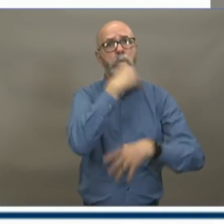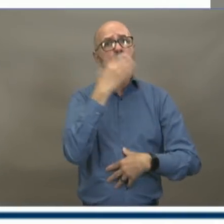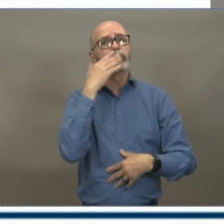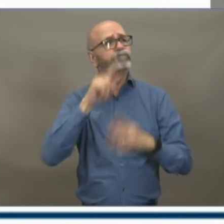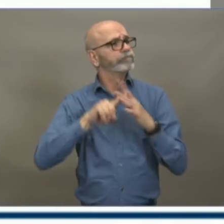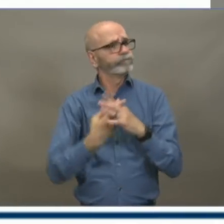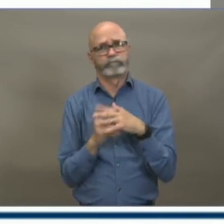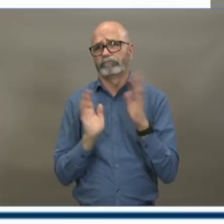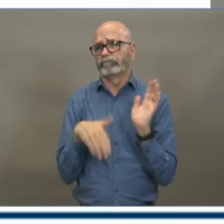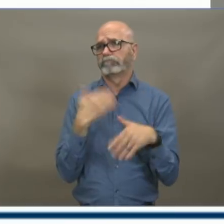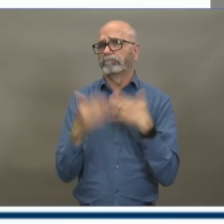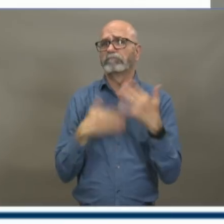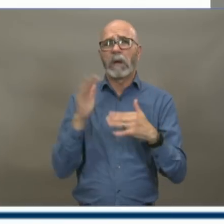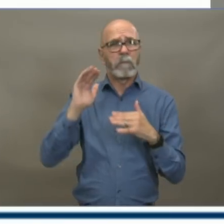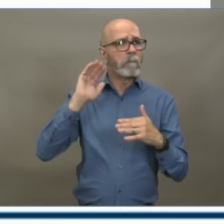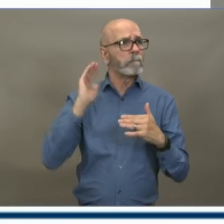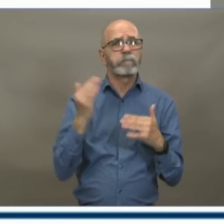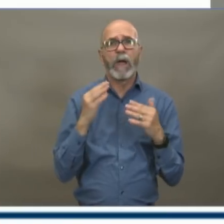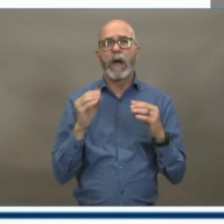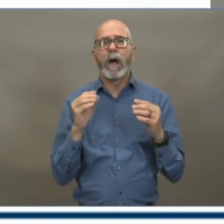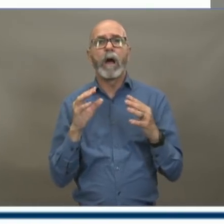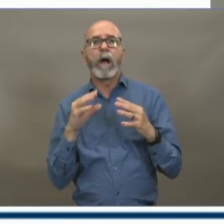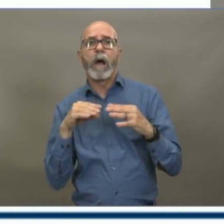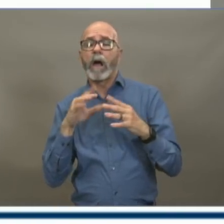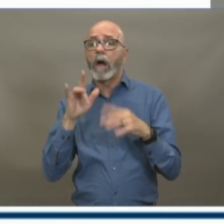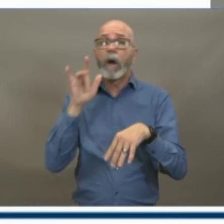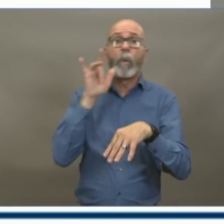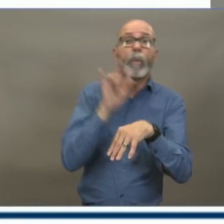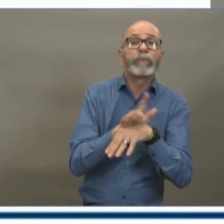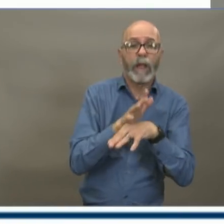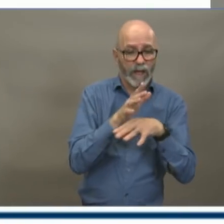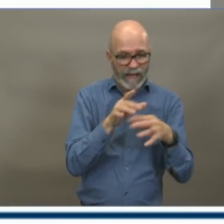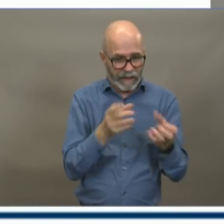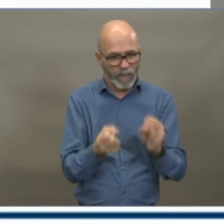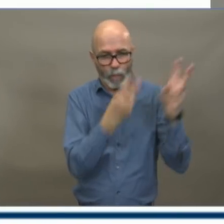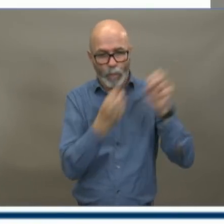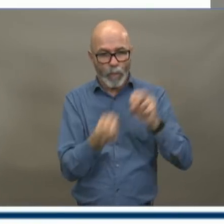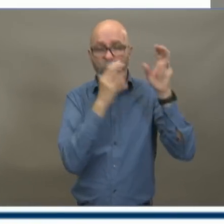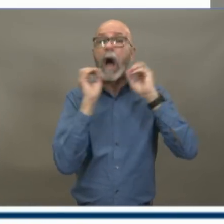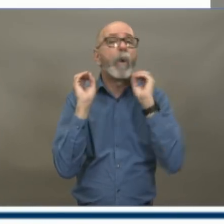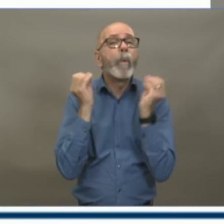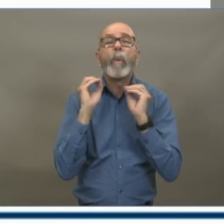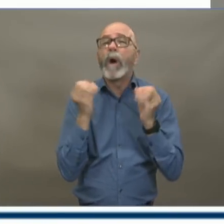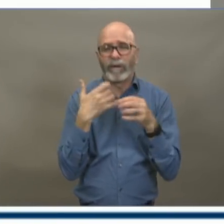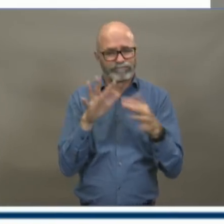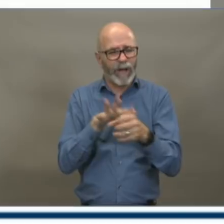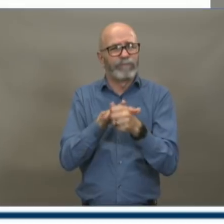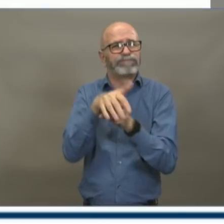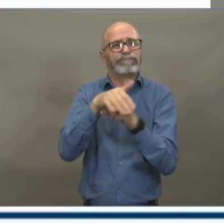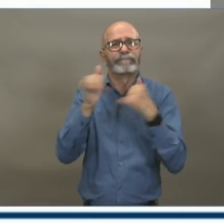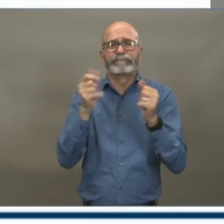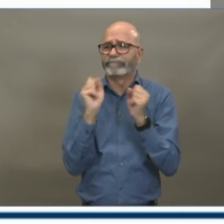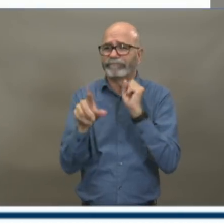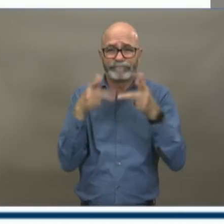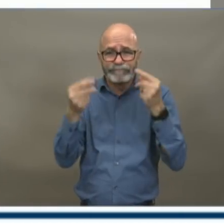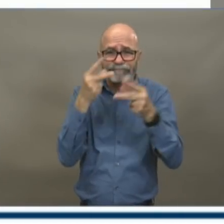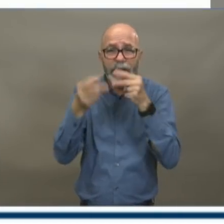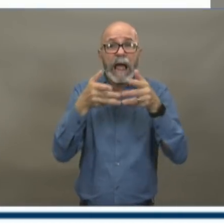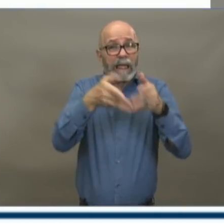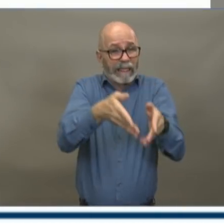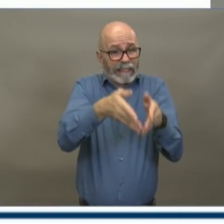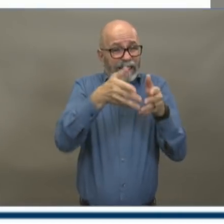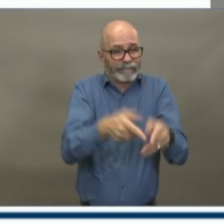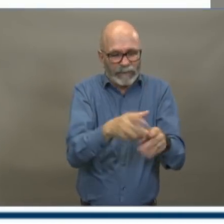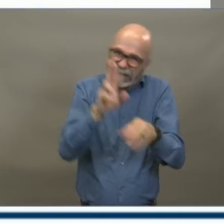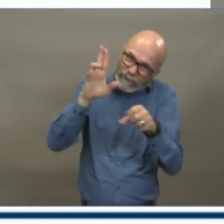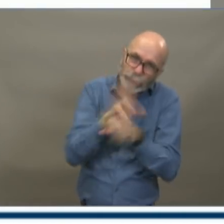have virtually no wastage. And the vaccine we have, we will use up the vaccine before